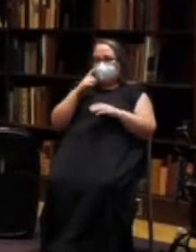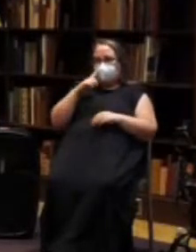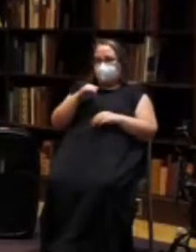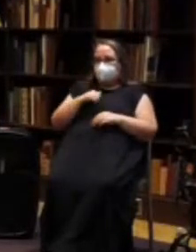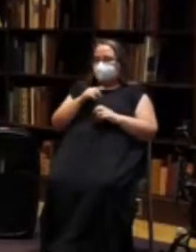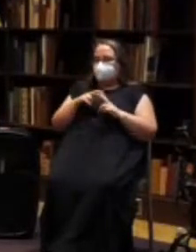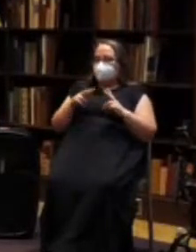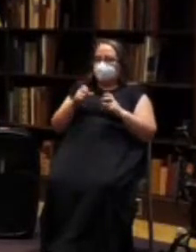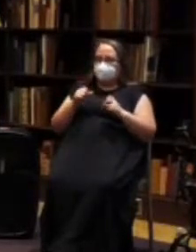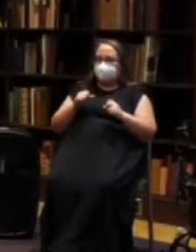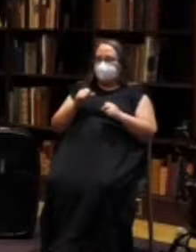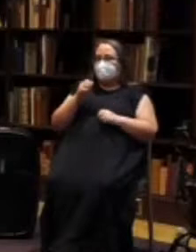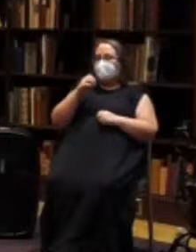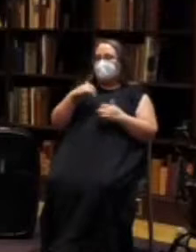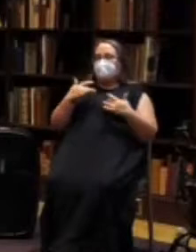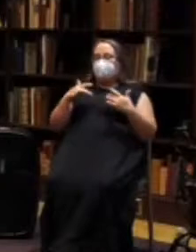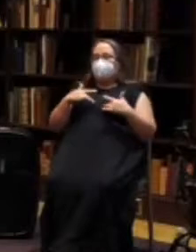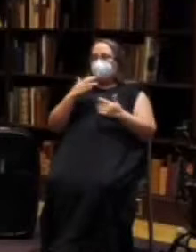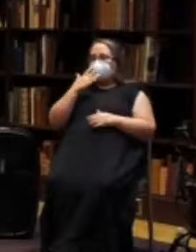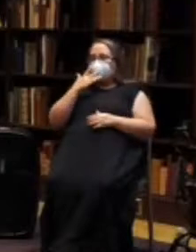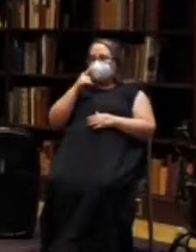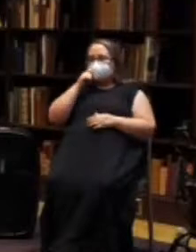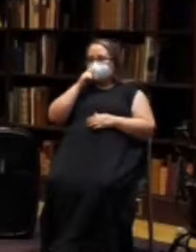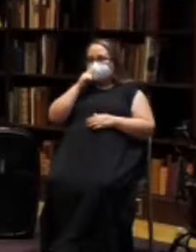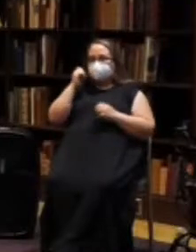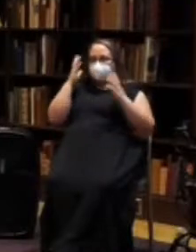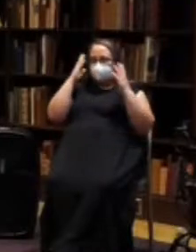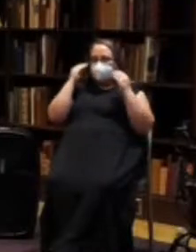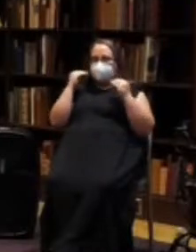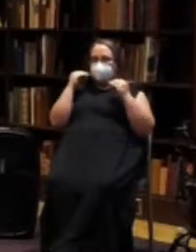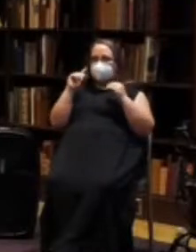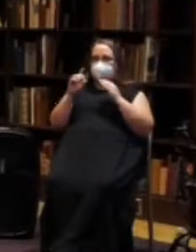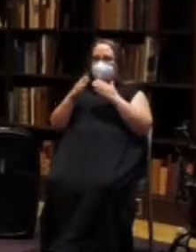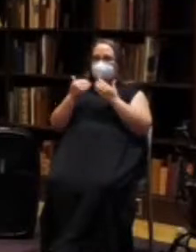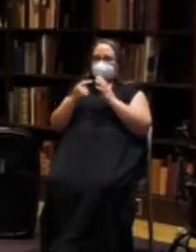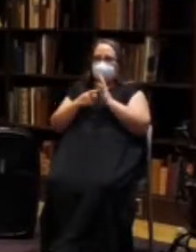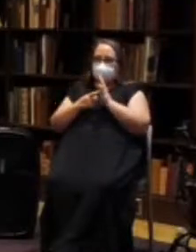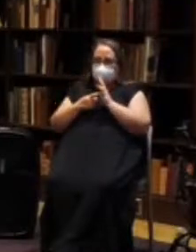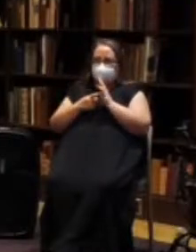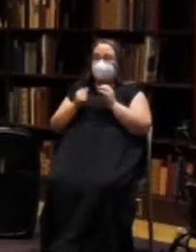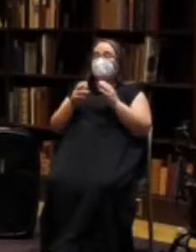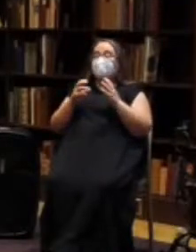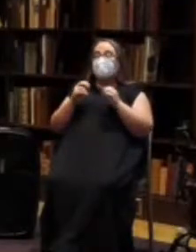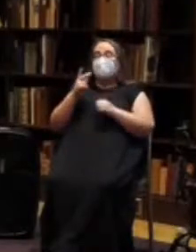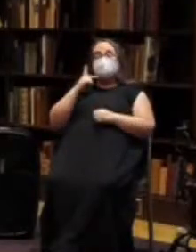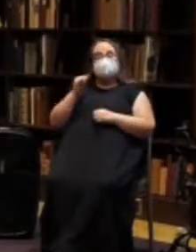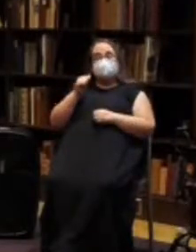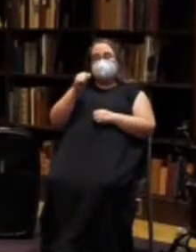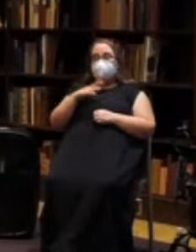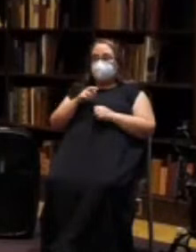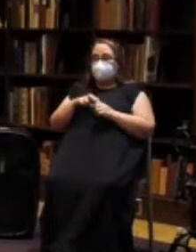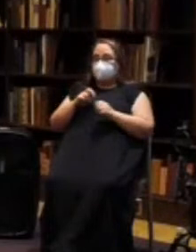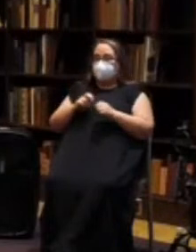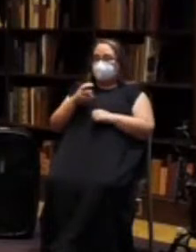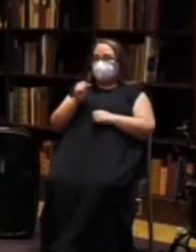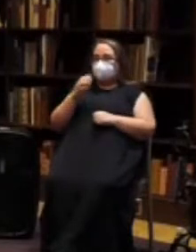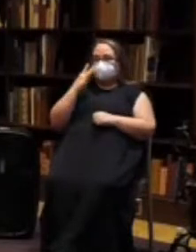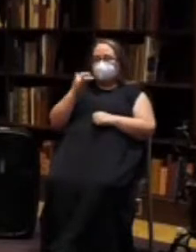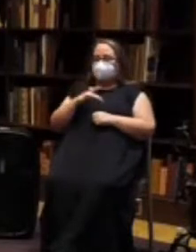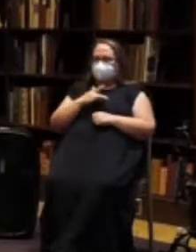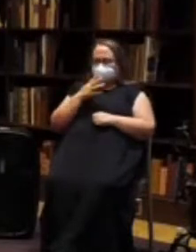color biased, very light complected, straight hair was almost a requirement." So we see this young man who drops out of high school because he